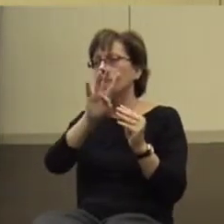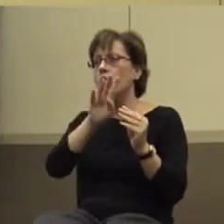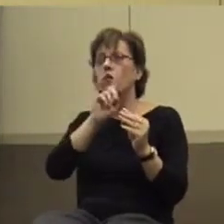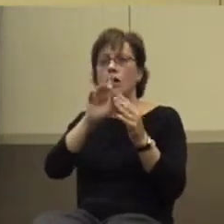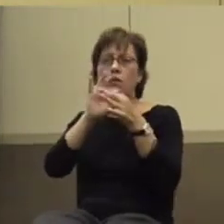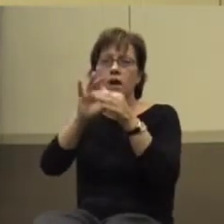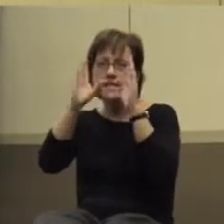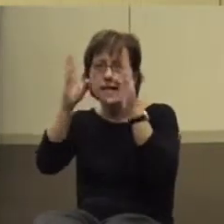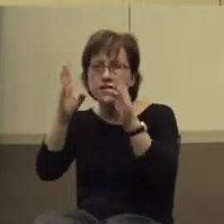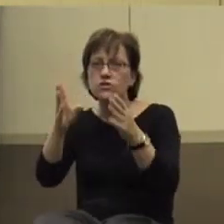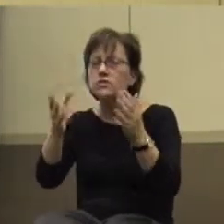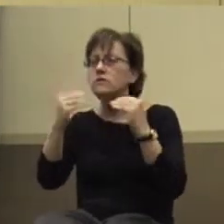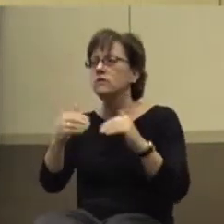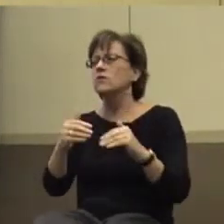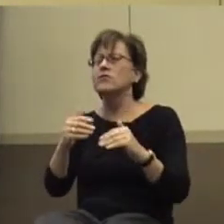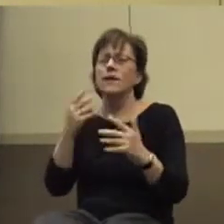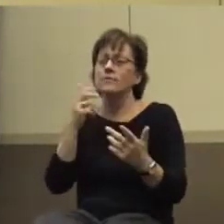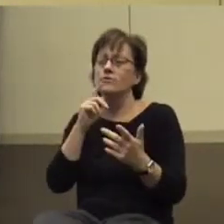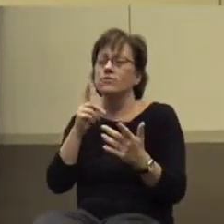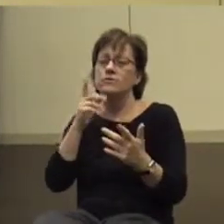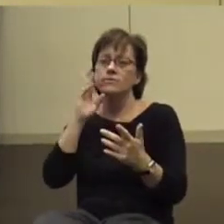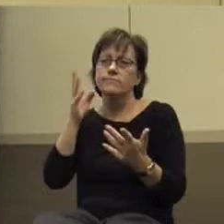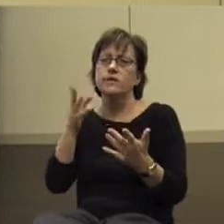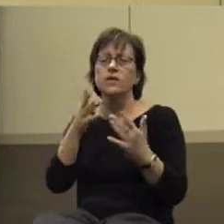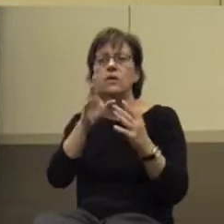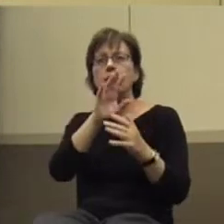relate to escape. And so whoever's